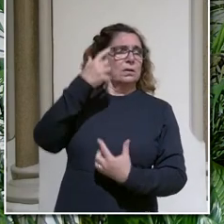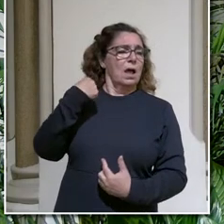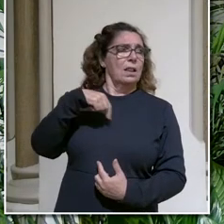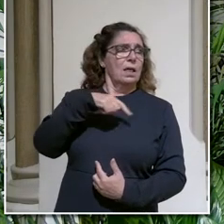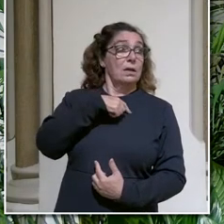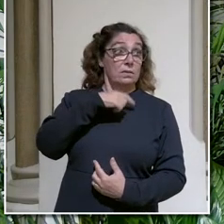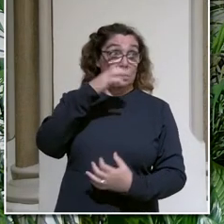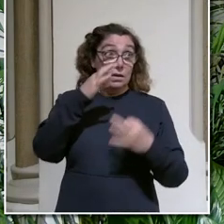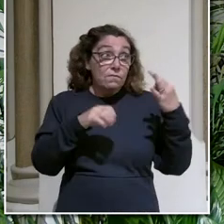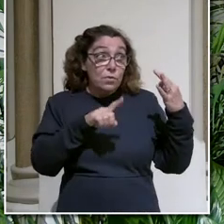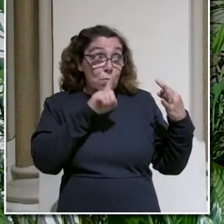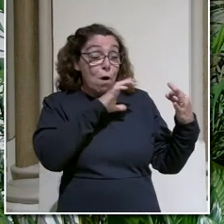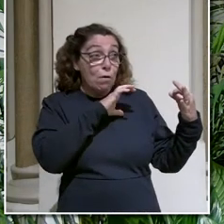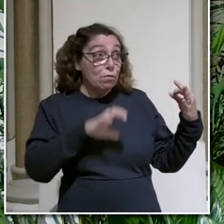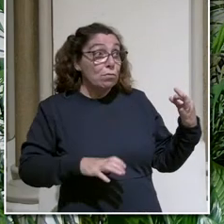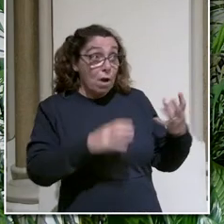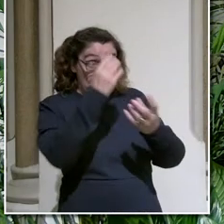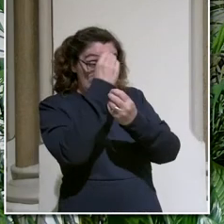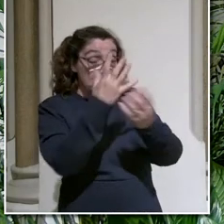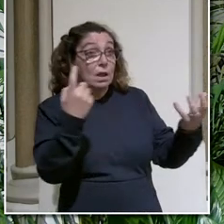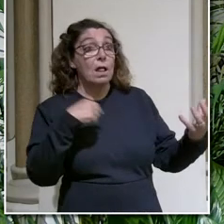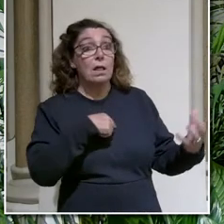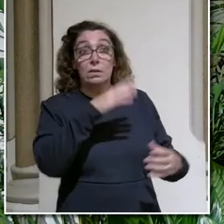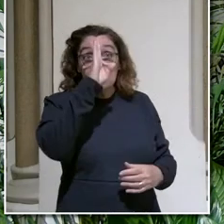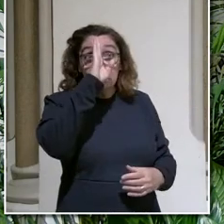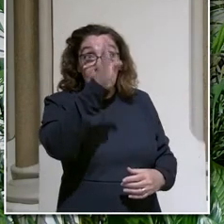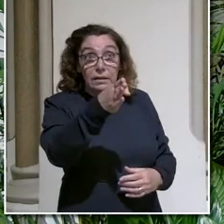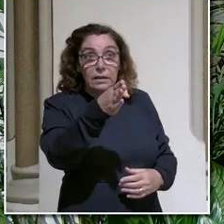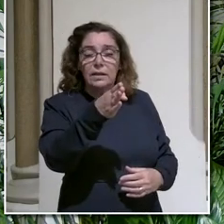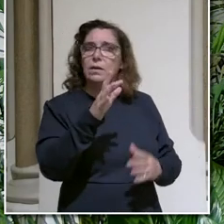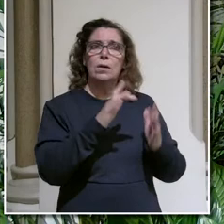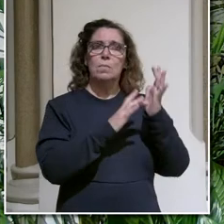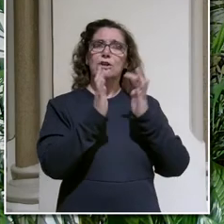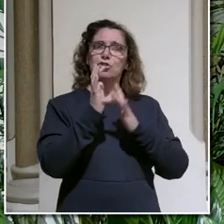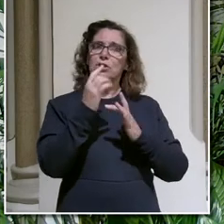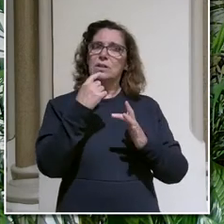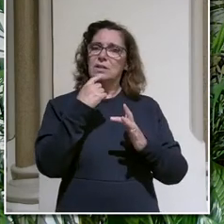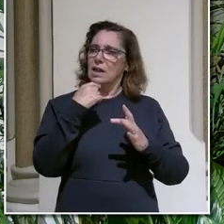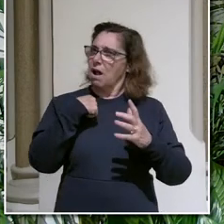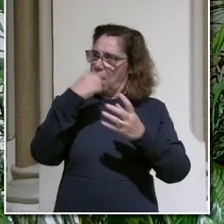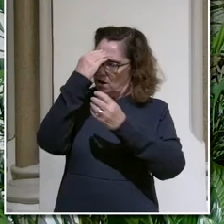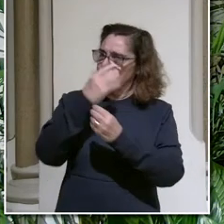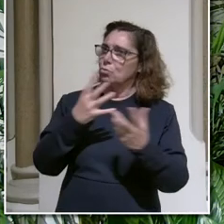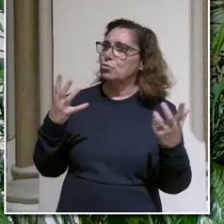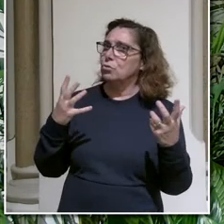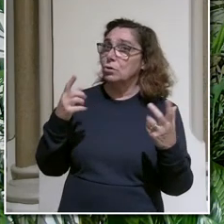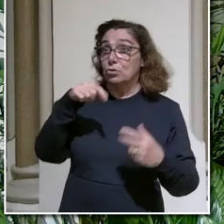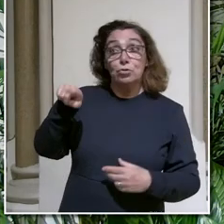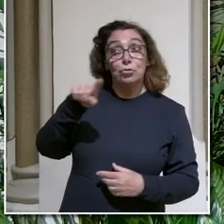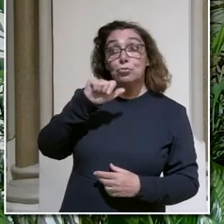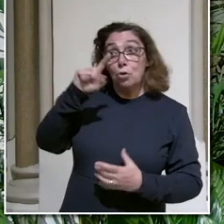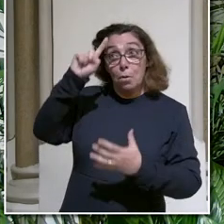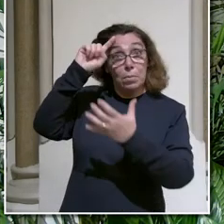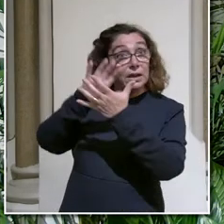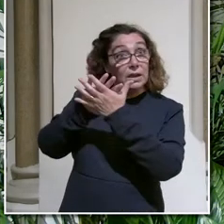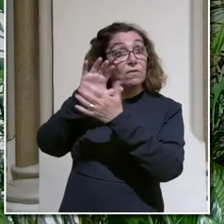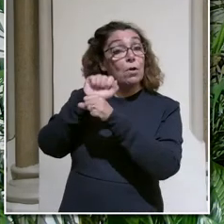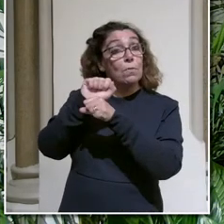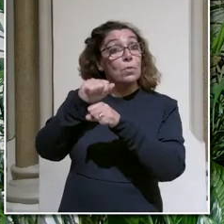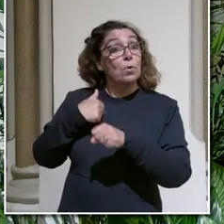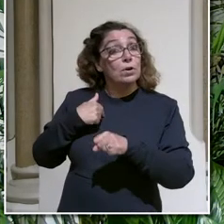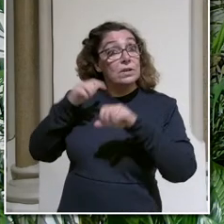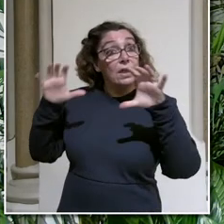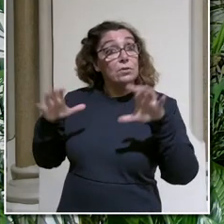Jesus answered them, I told you and you do not believe. The works I do in my